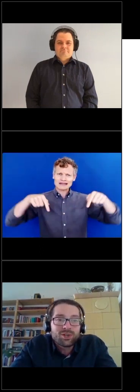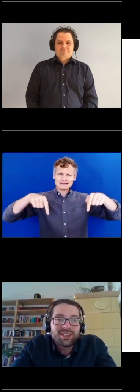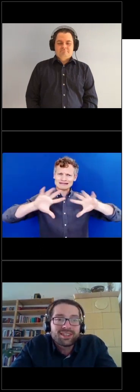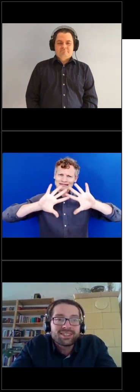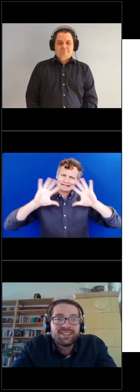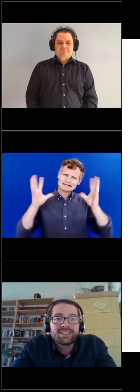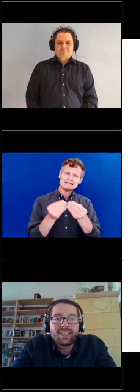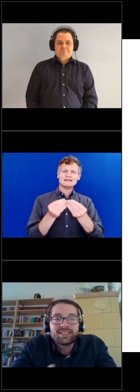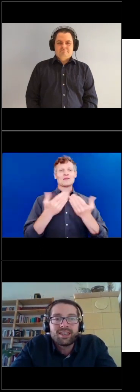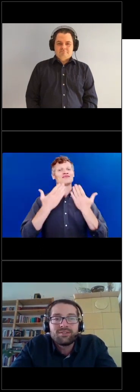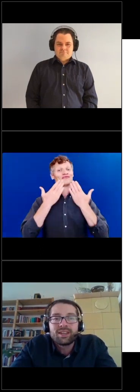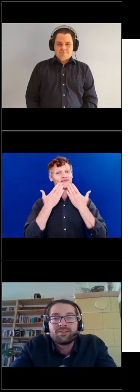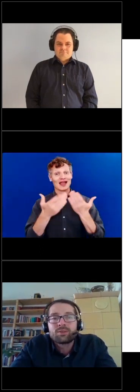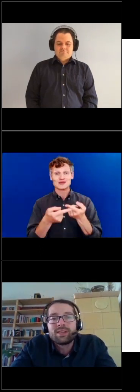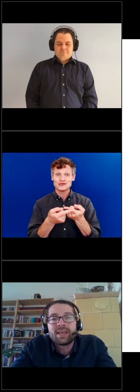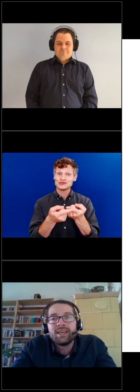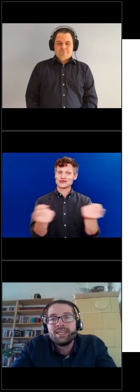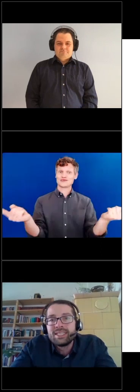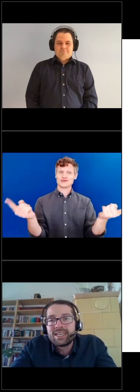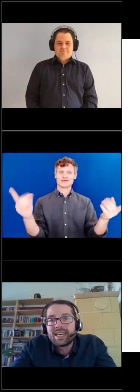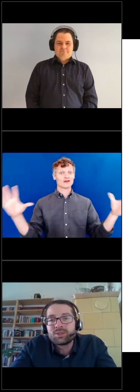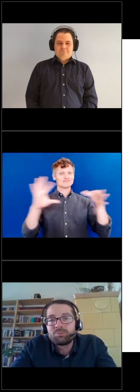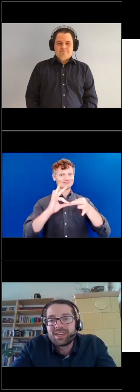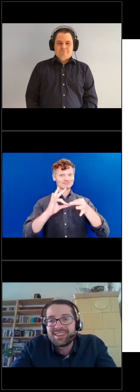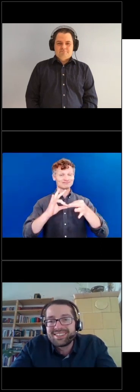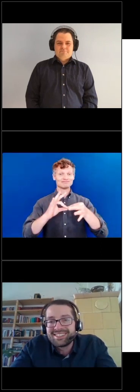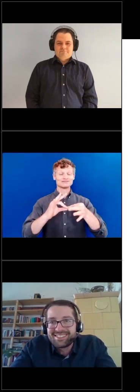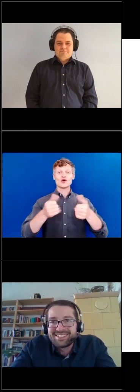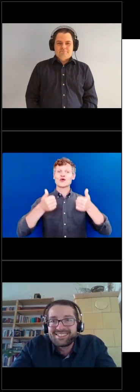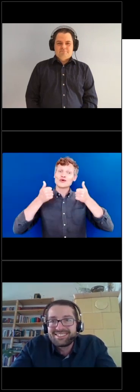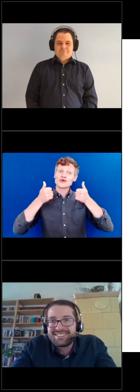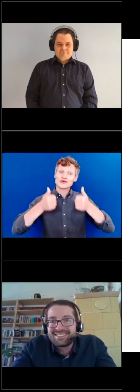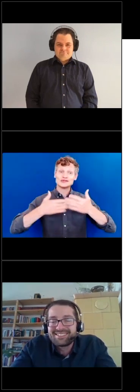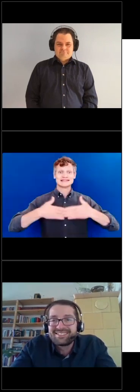thank you all. Thank you for joining us. Stay safe and have a great day, and goodbye.